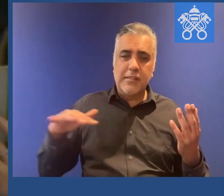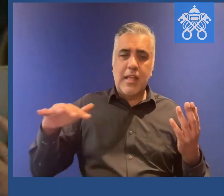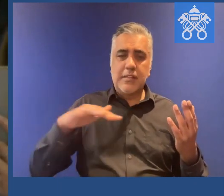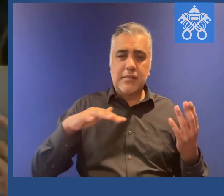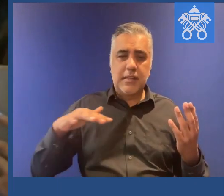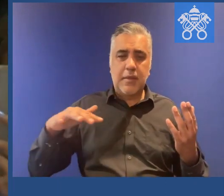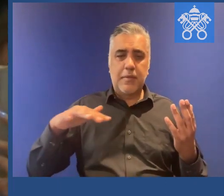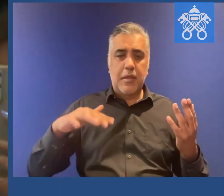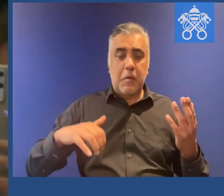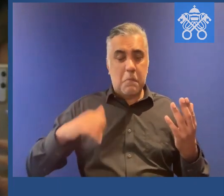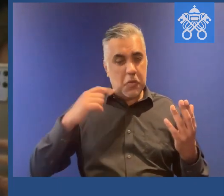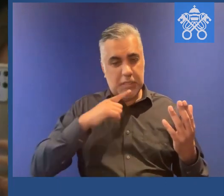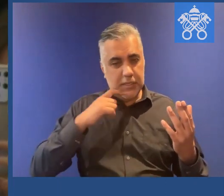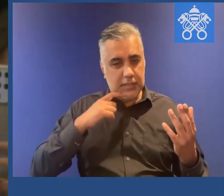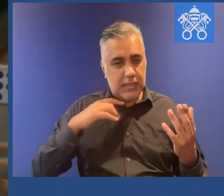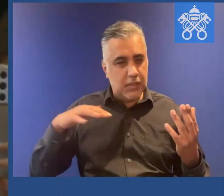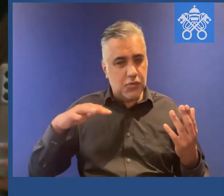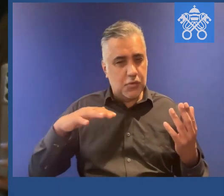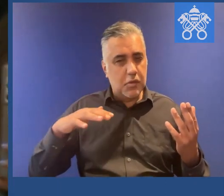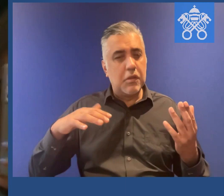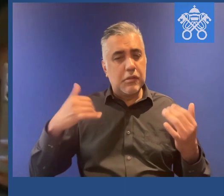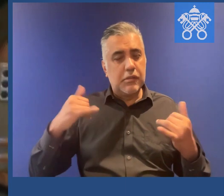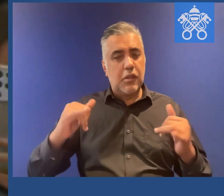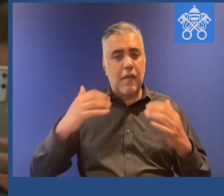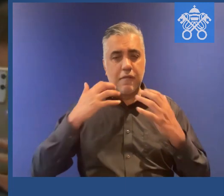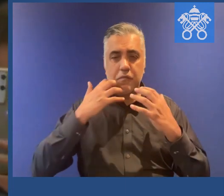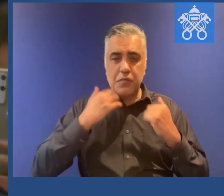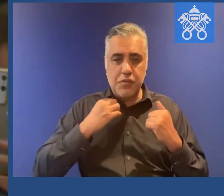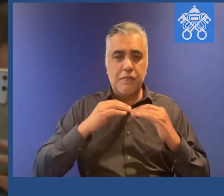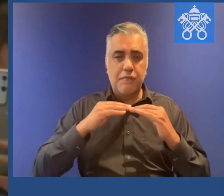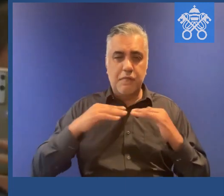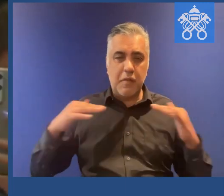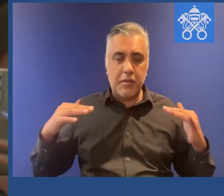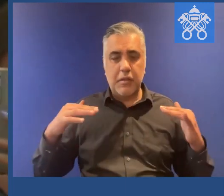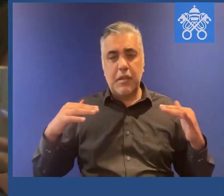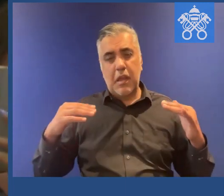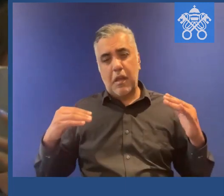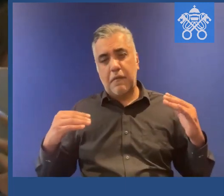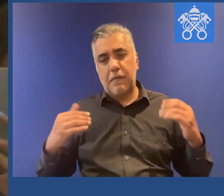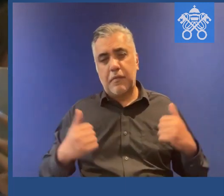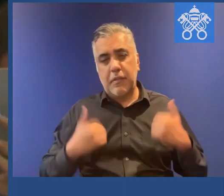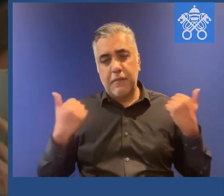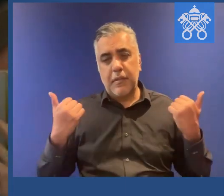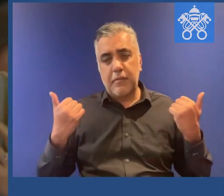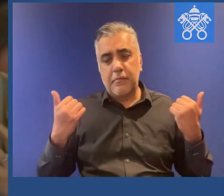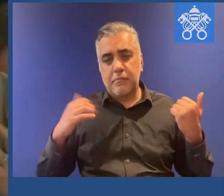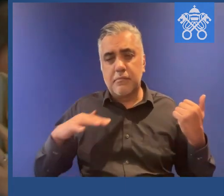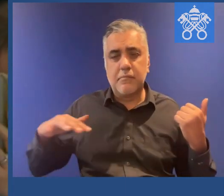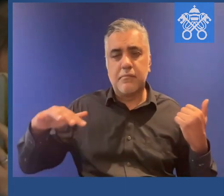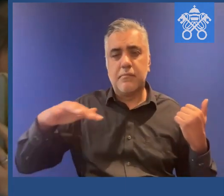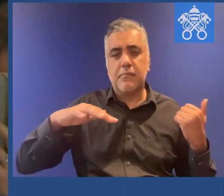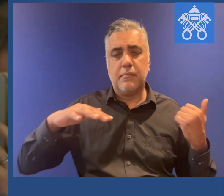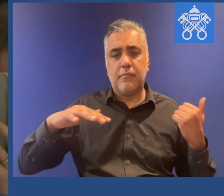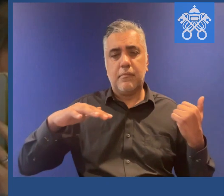landscape that, though mostly desert, boasts a rich variety of plants and living creatures.